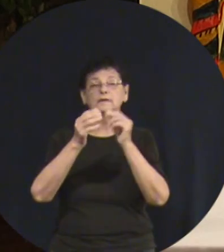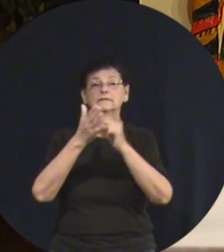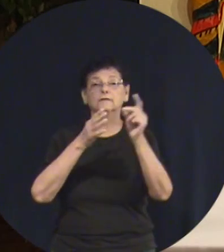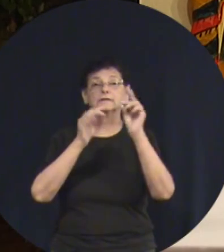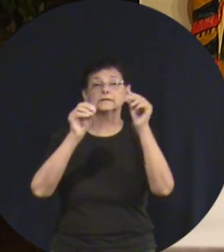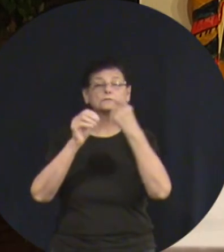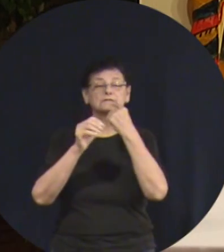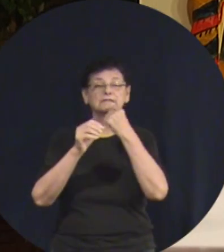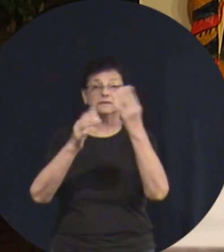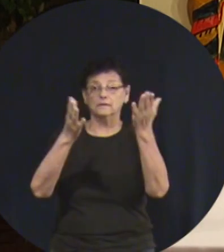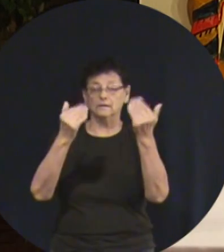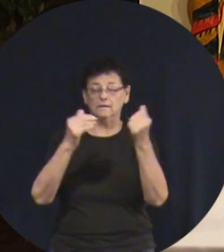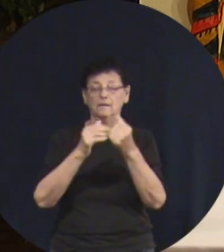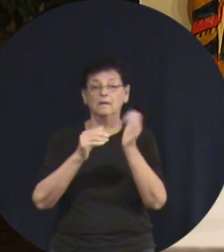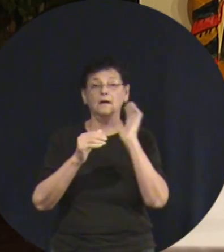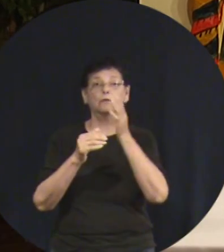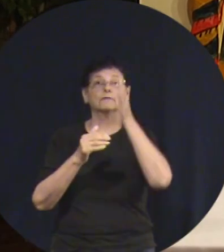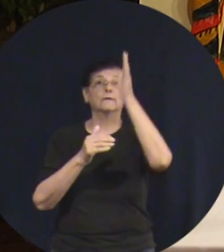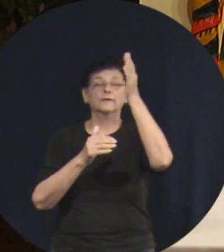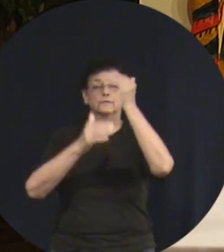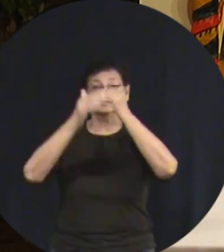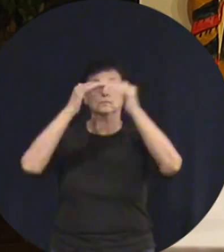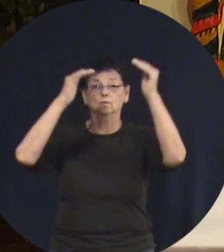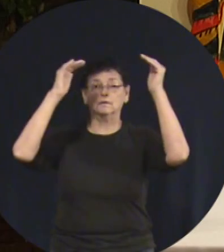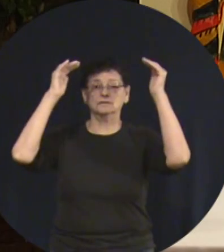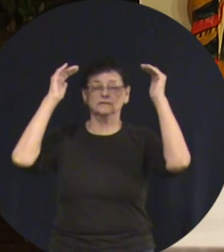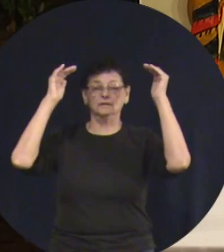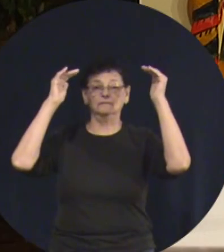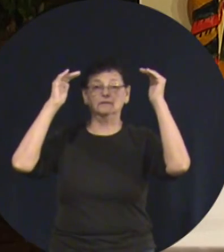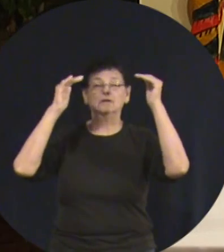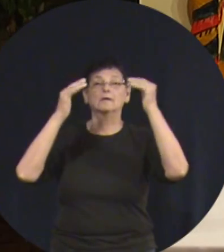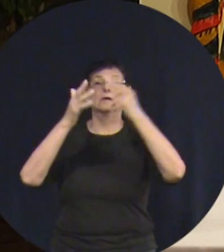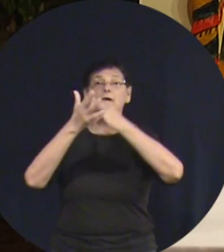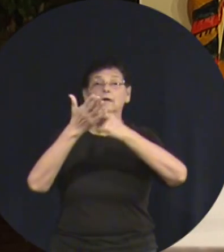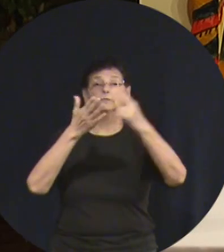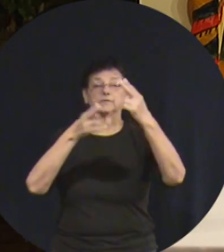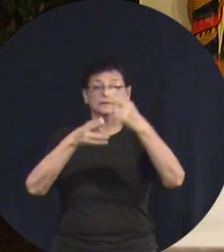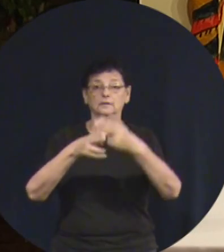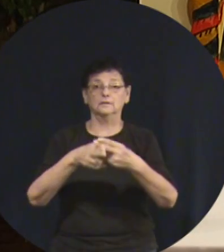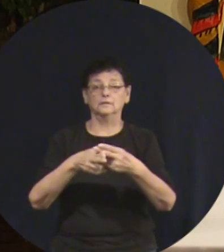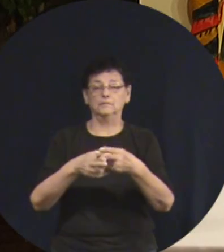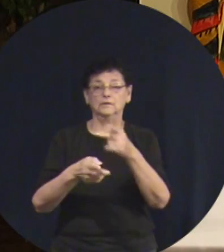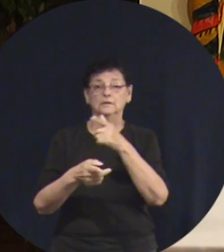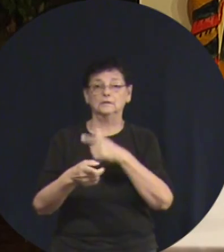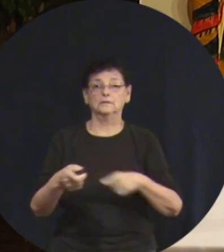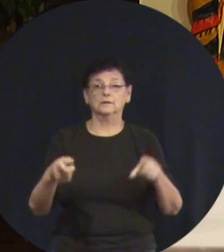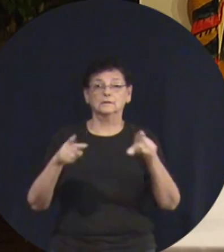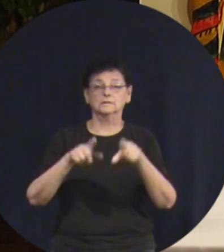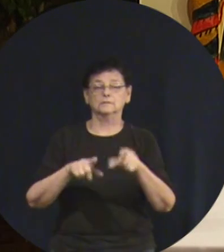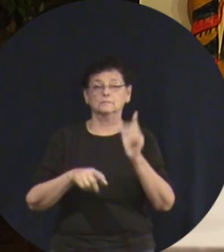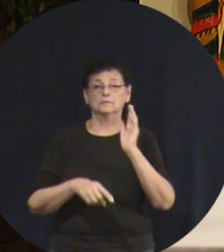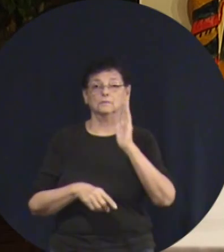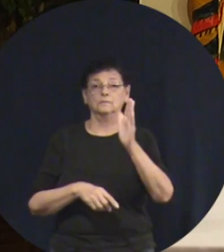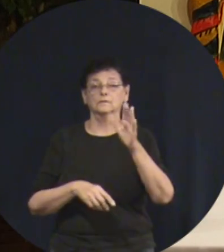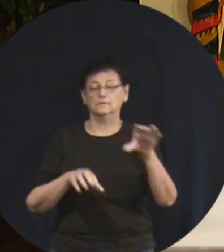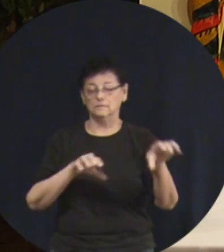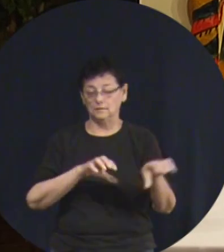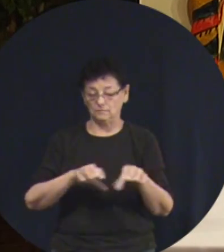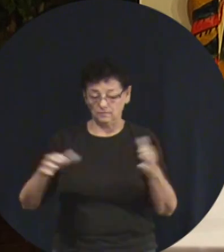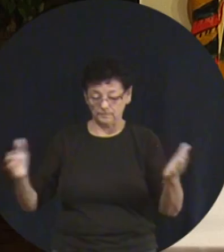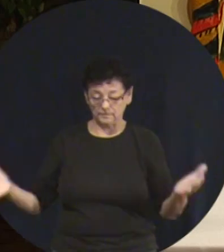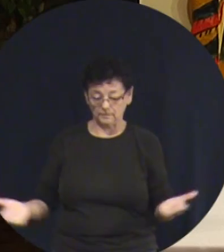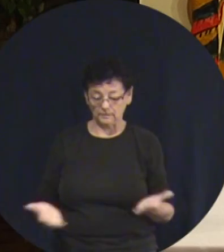world. To our departed brothers and sisters, and to all who were pleasing to you at their passing from this life, give kind admittance